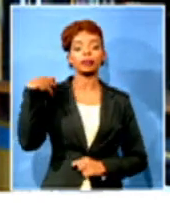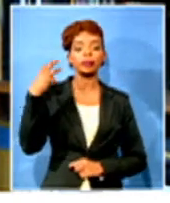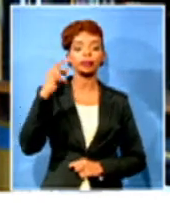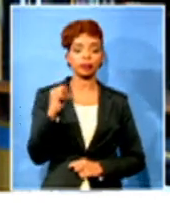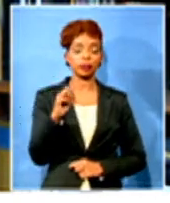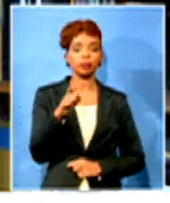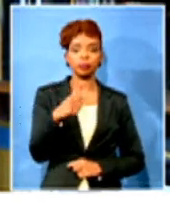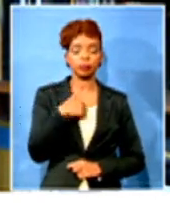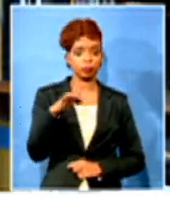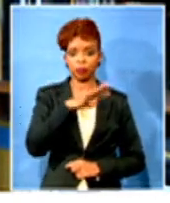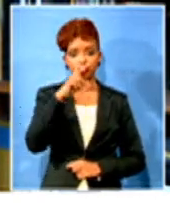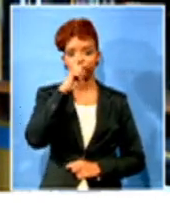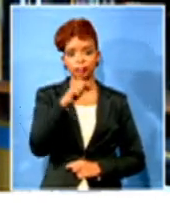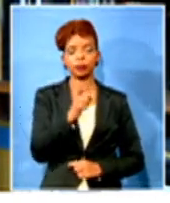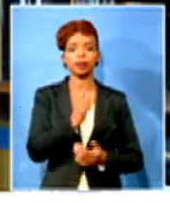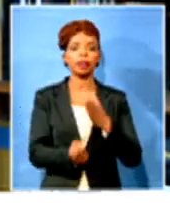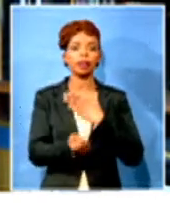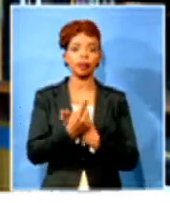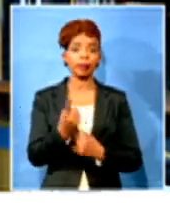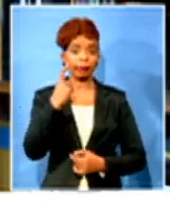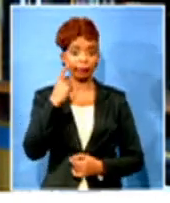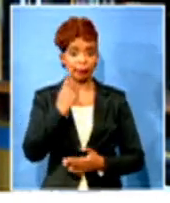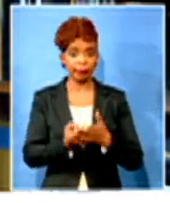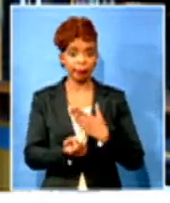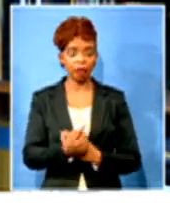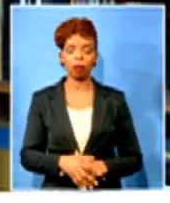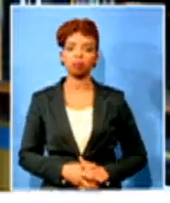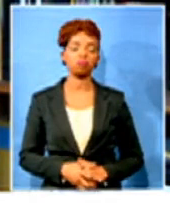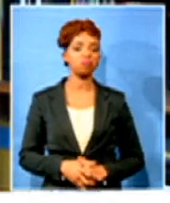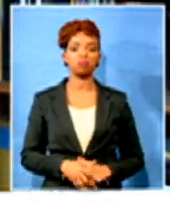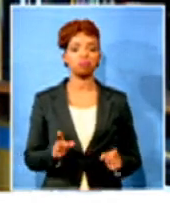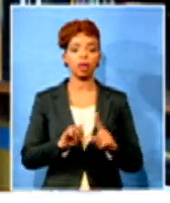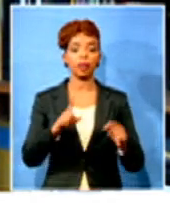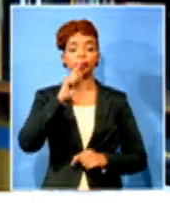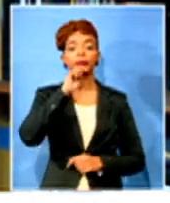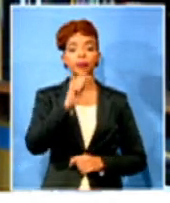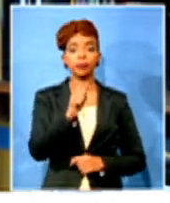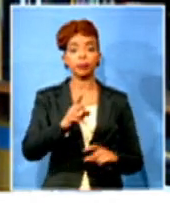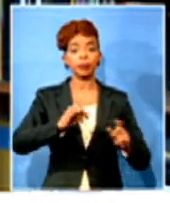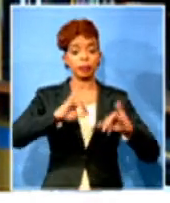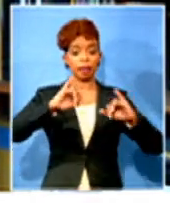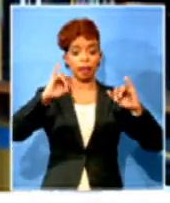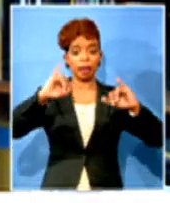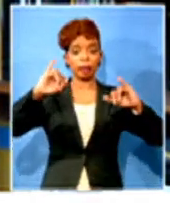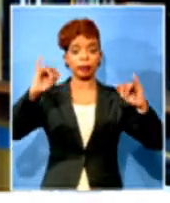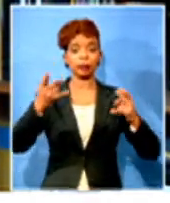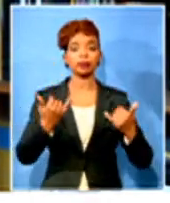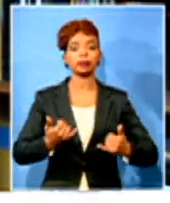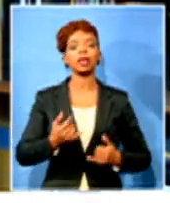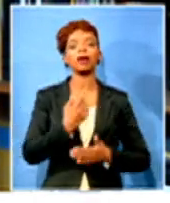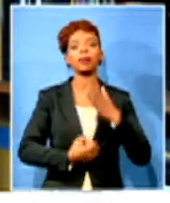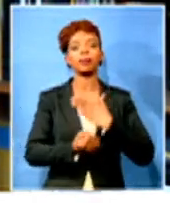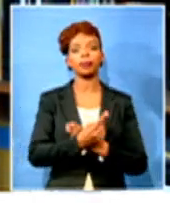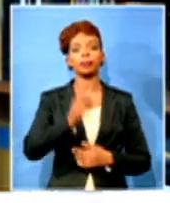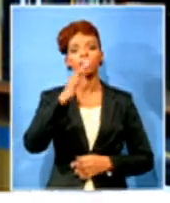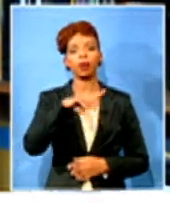don't see it happening quite easily, but we are nearing a crisis. We are heading to that fiscal cliff that economists have been